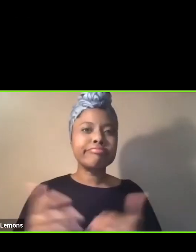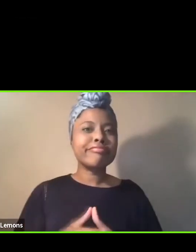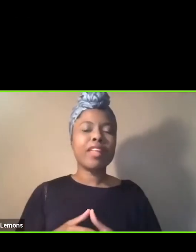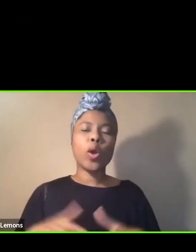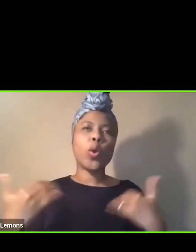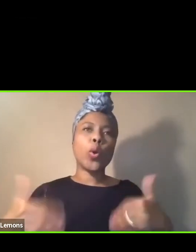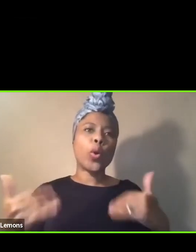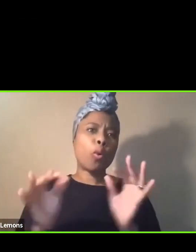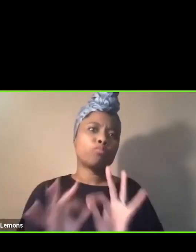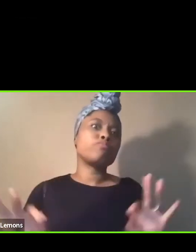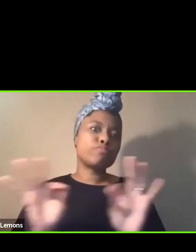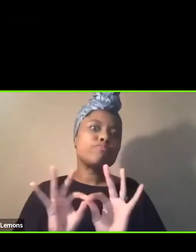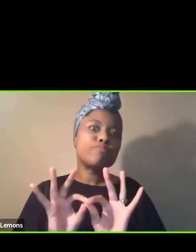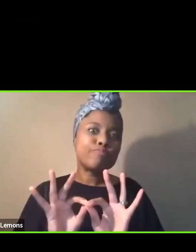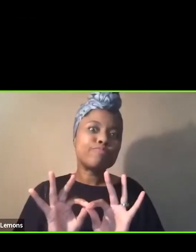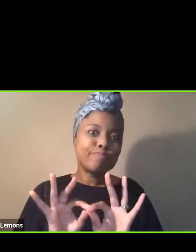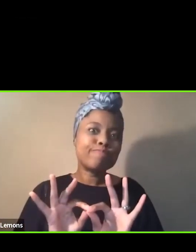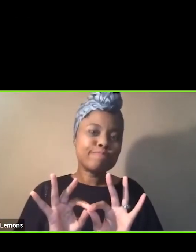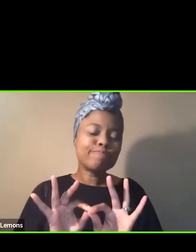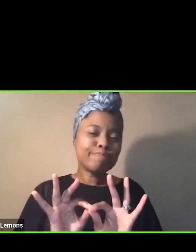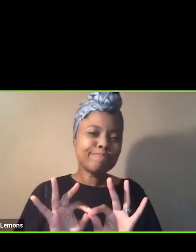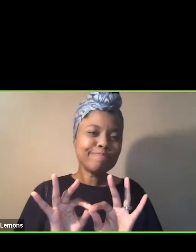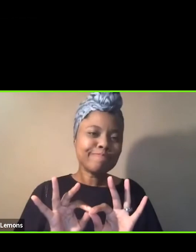so crucial to make sure that we